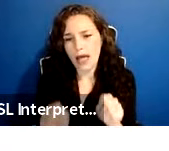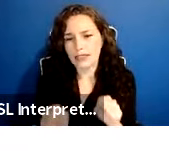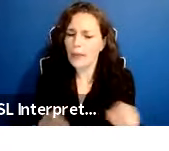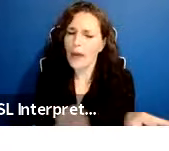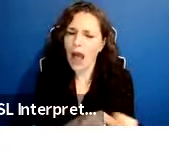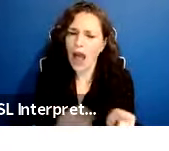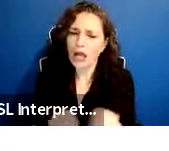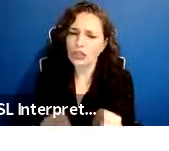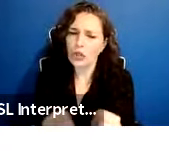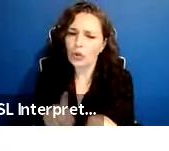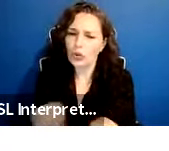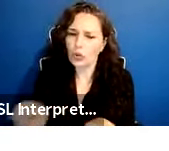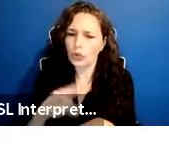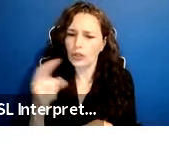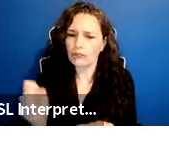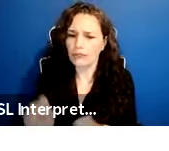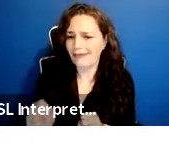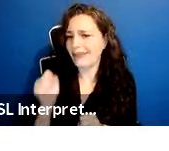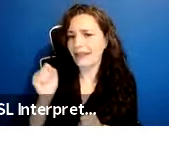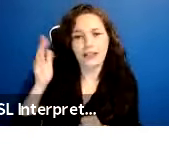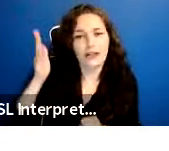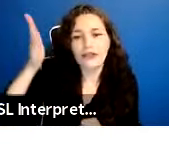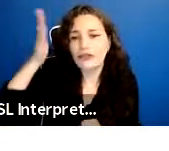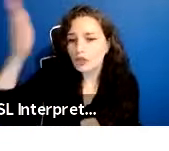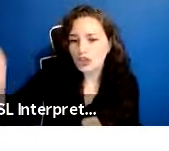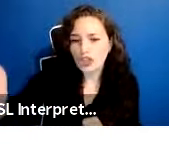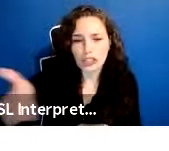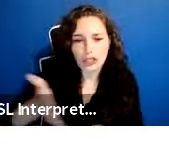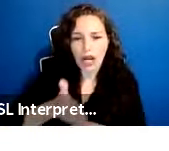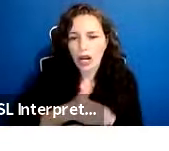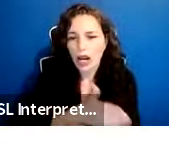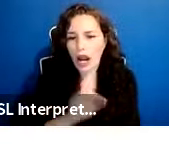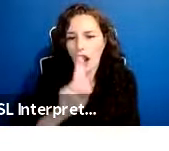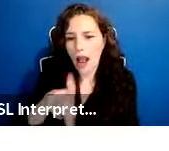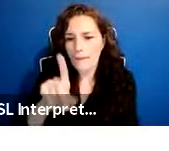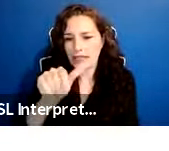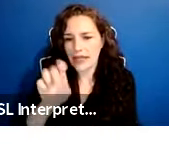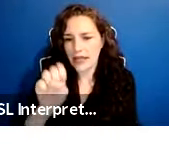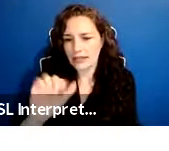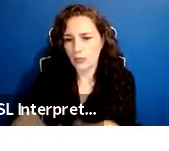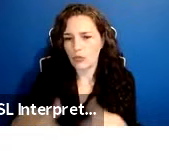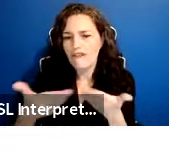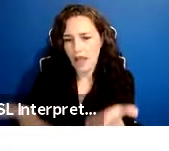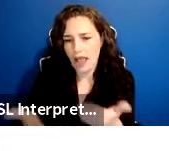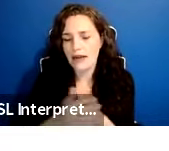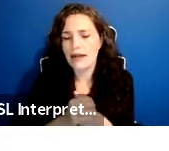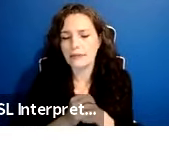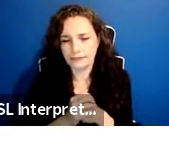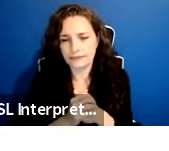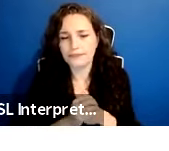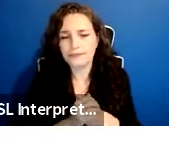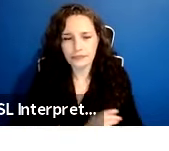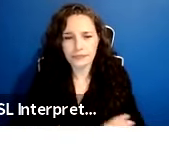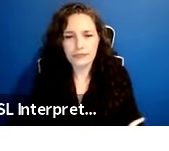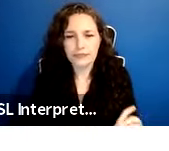you all the new features and updates that they provide.